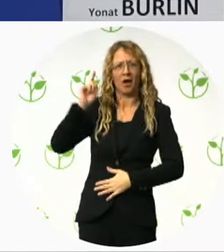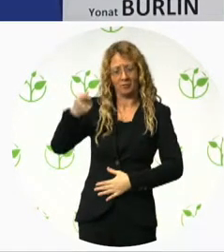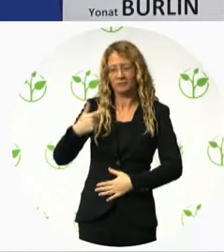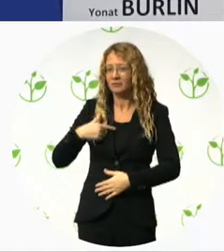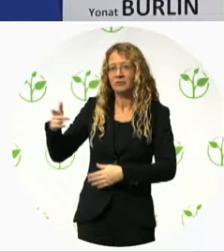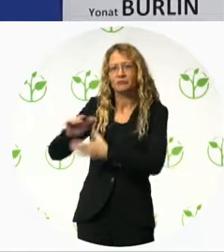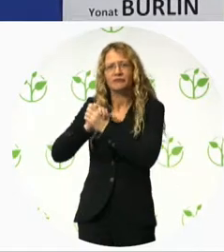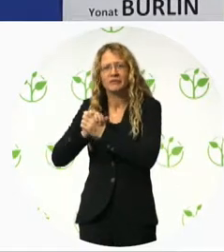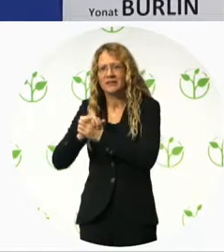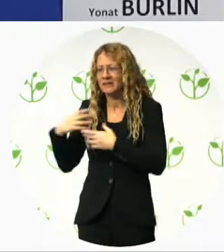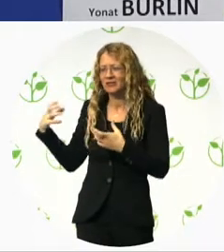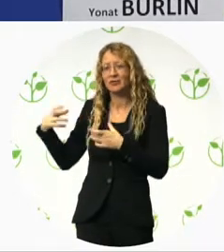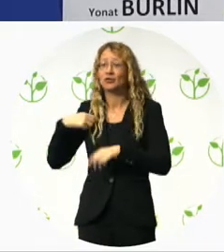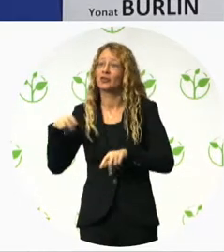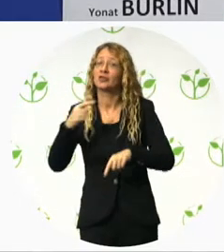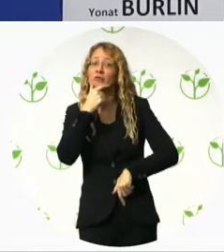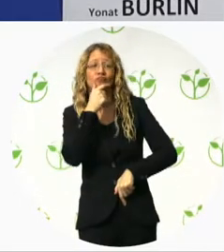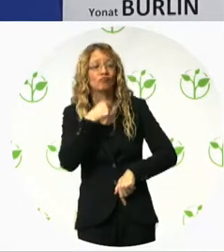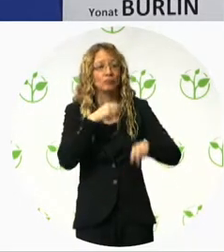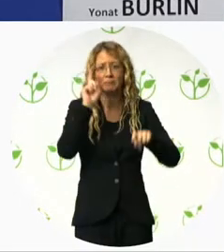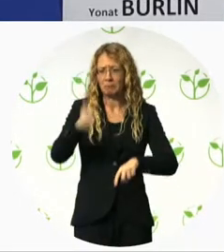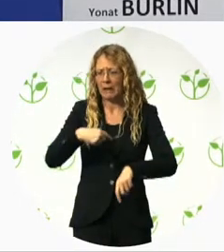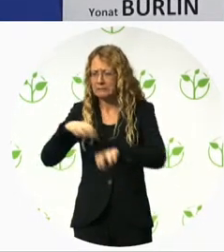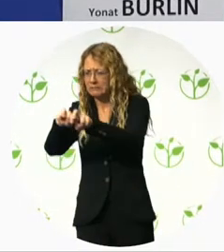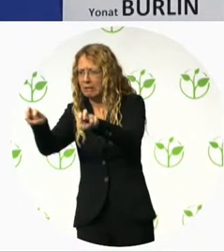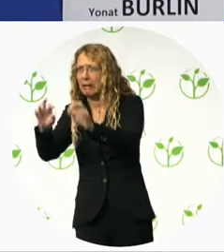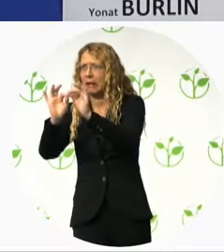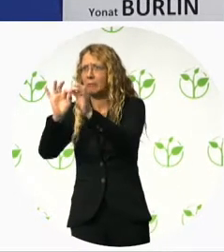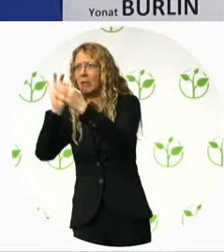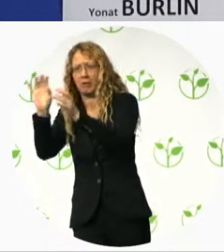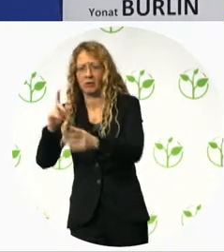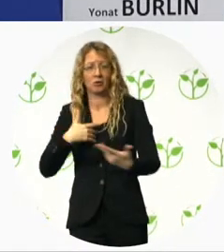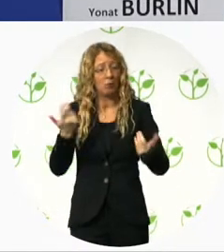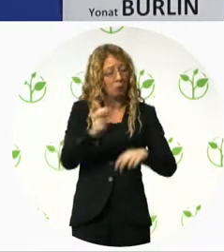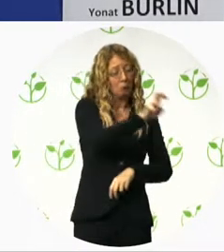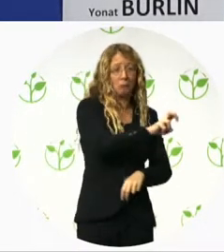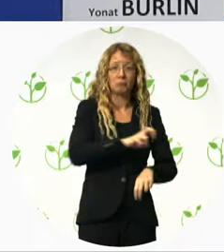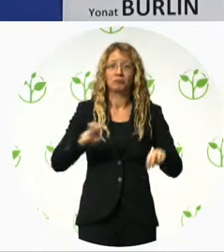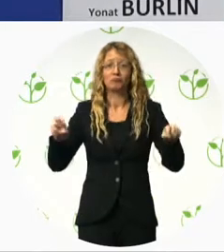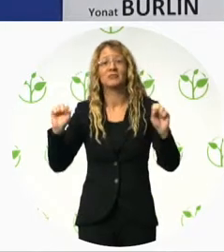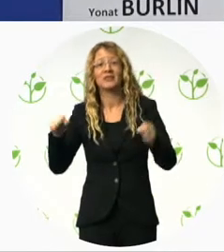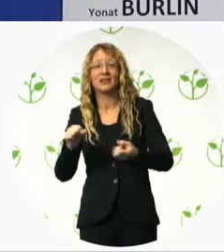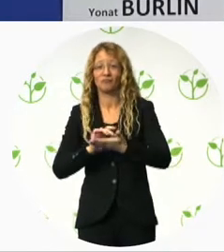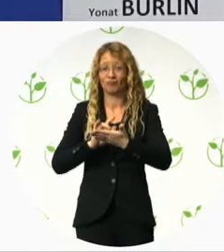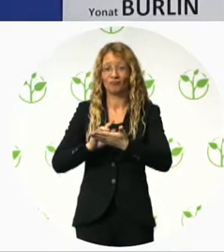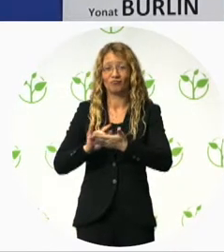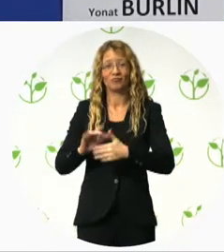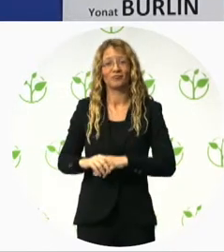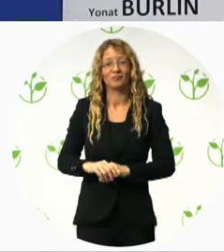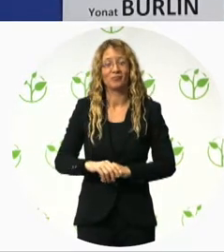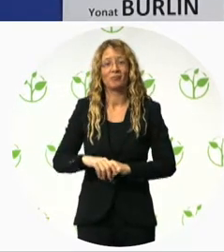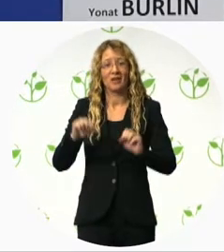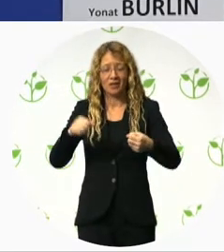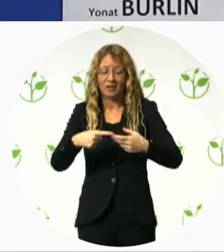closed captions and audio description, as well as the language services every single performance. Using our automated technology, they don't have to